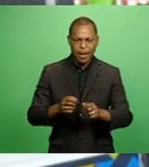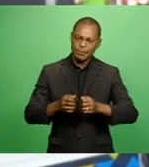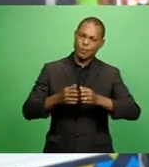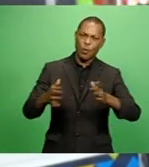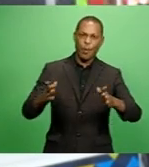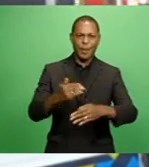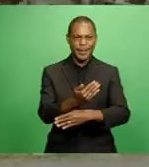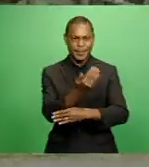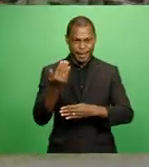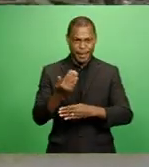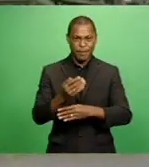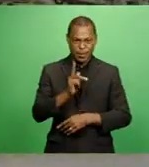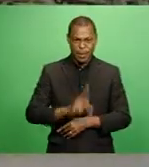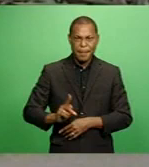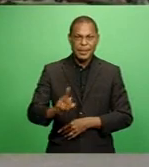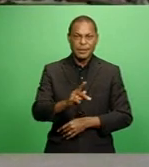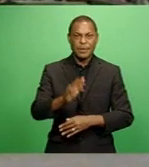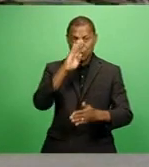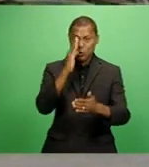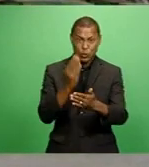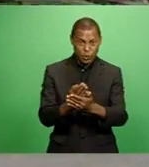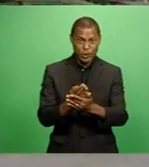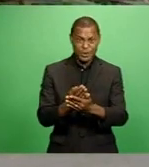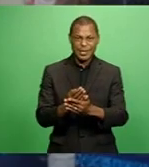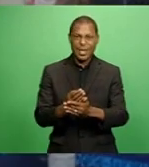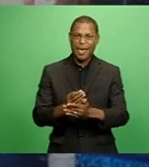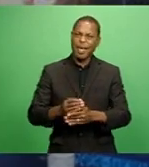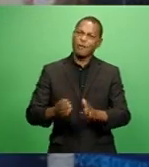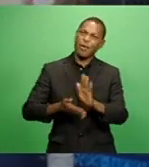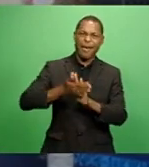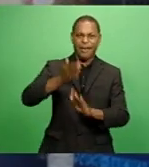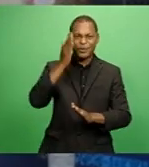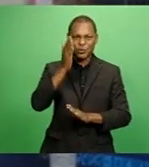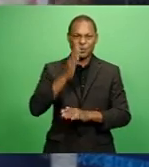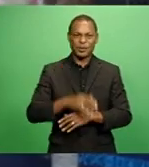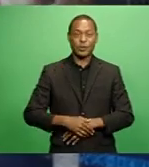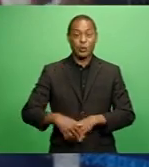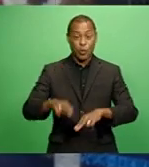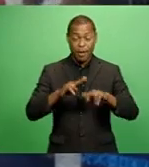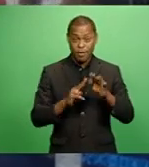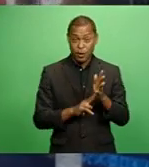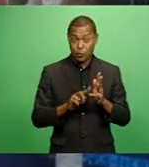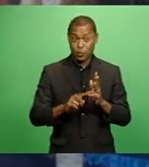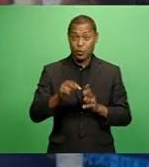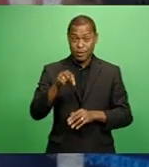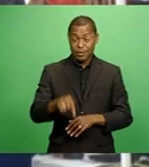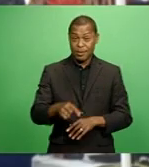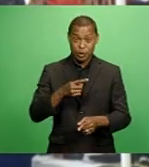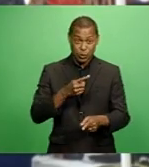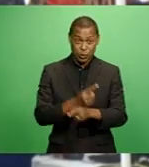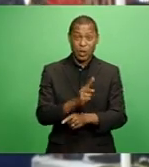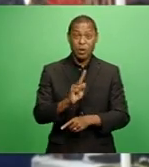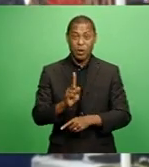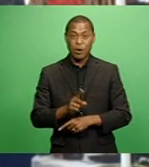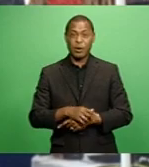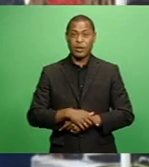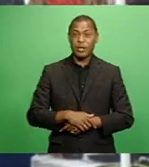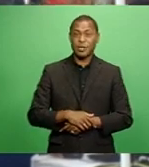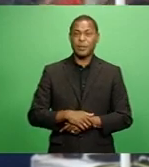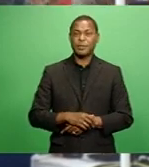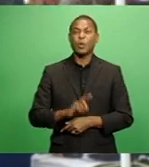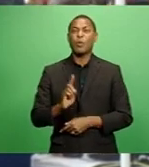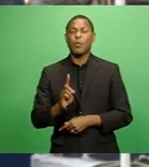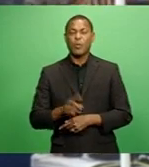our prospective students and these students who were in secondary schools. FNU this week has started with their orientation and are looking forward